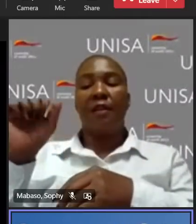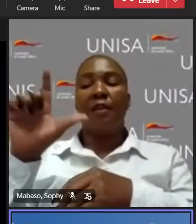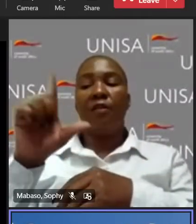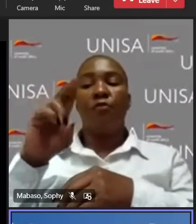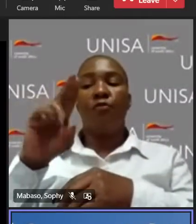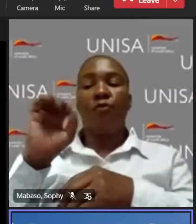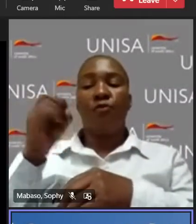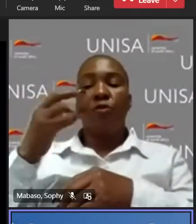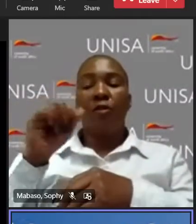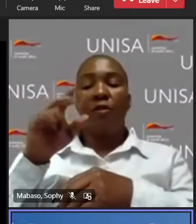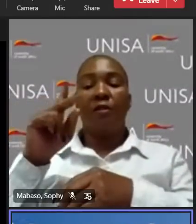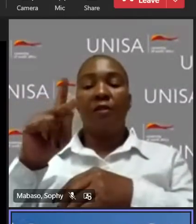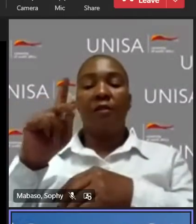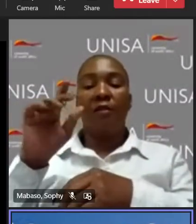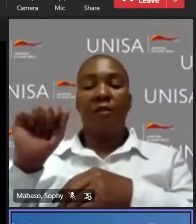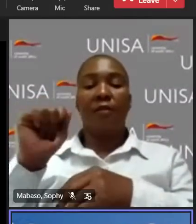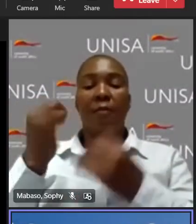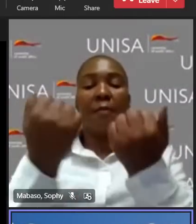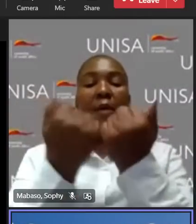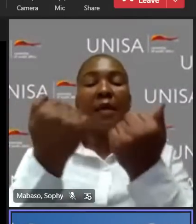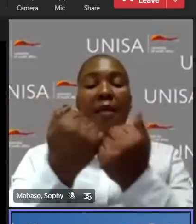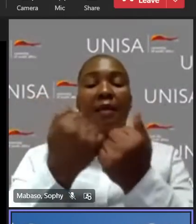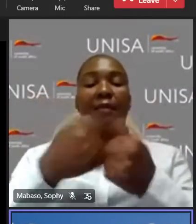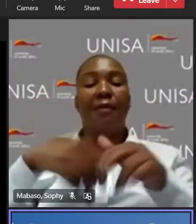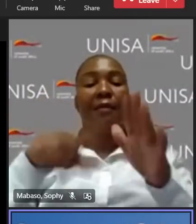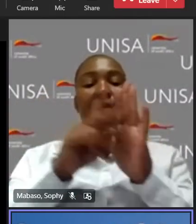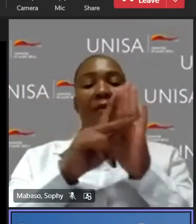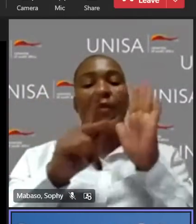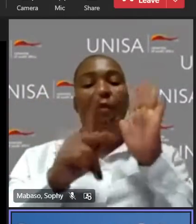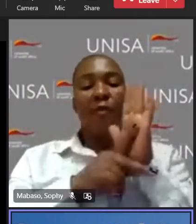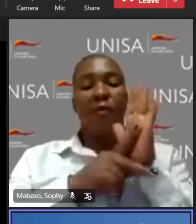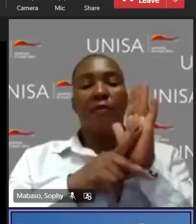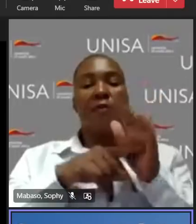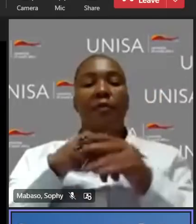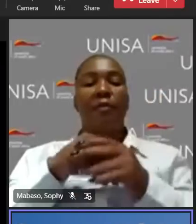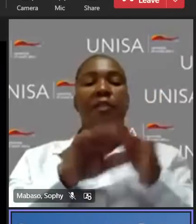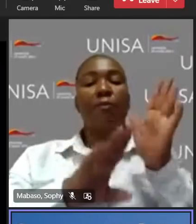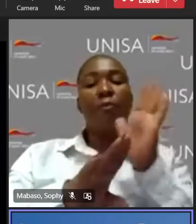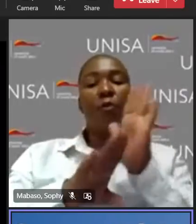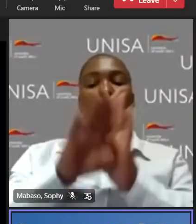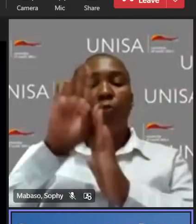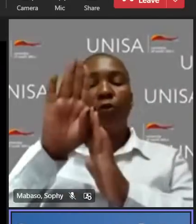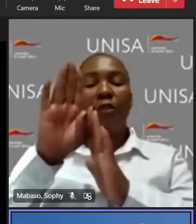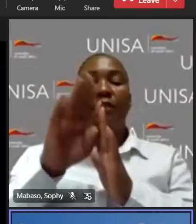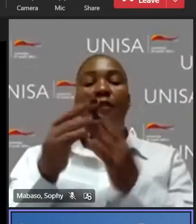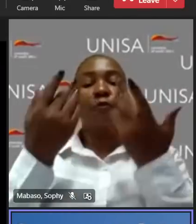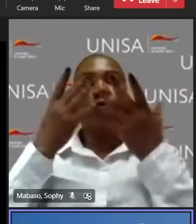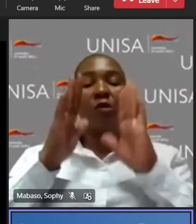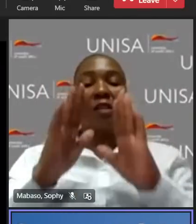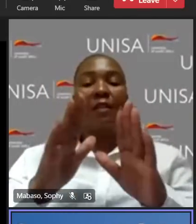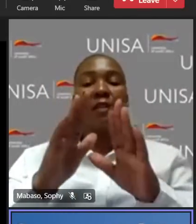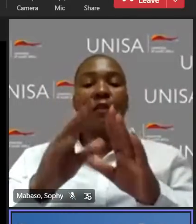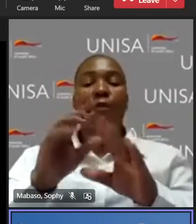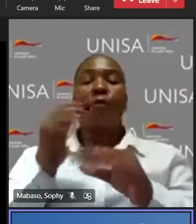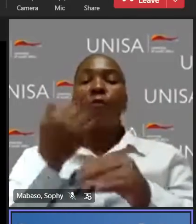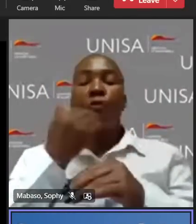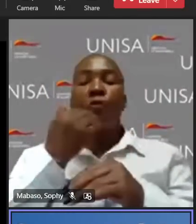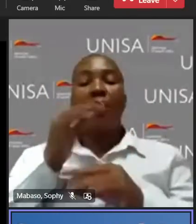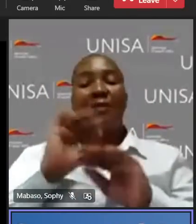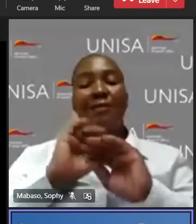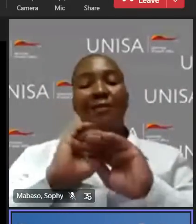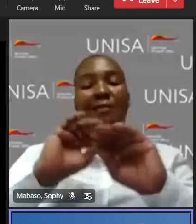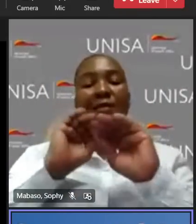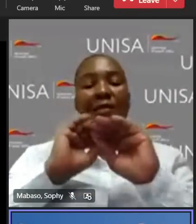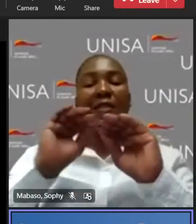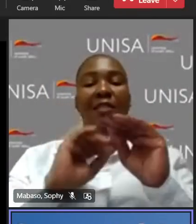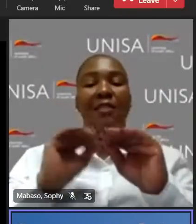The program is aiming into promoting students who are in the teaching